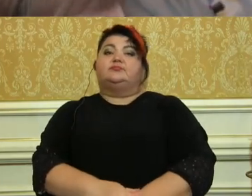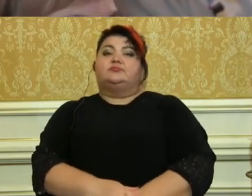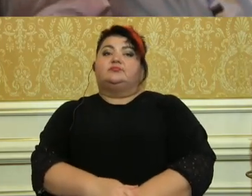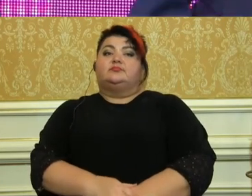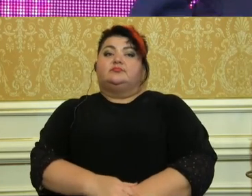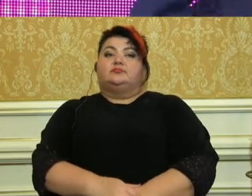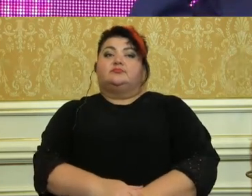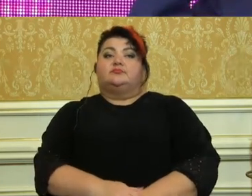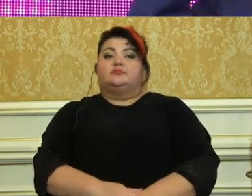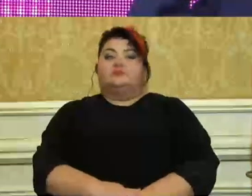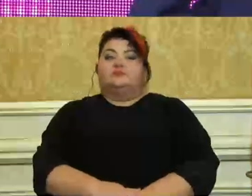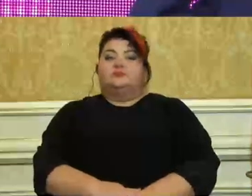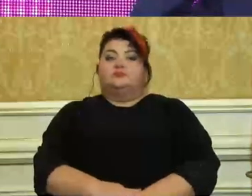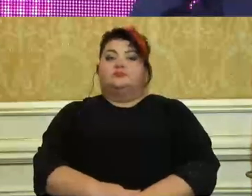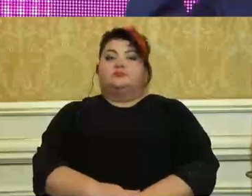degree in gender.